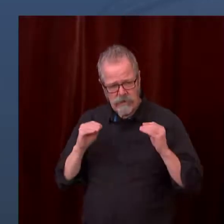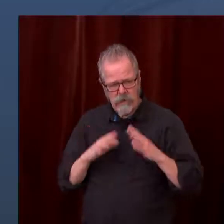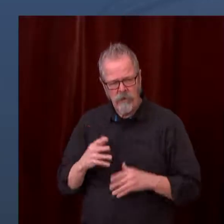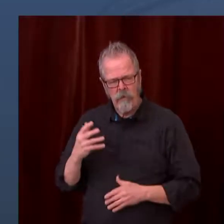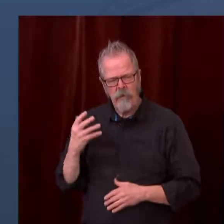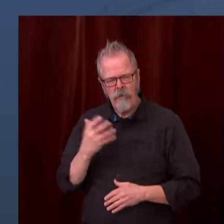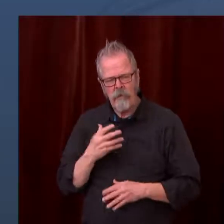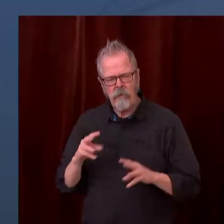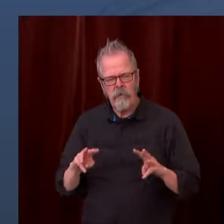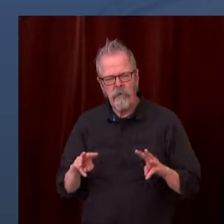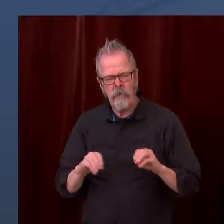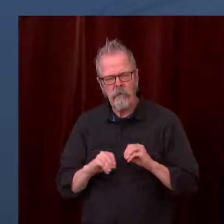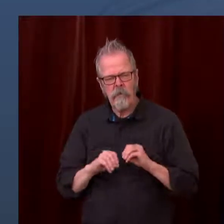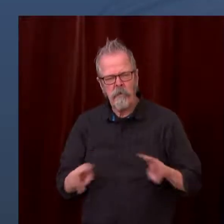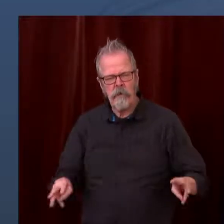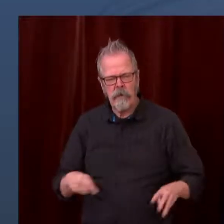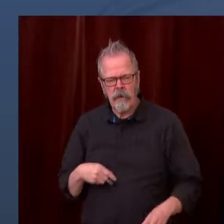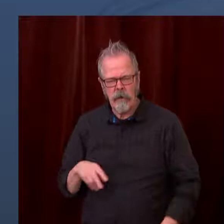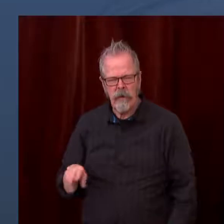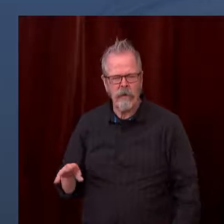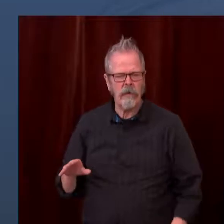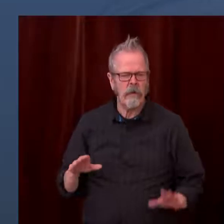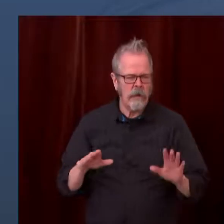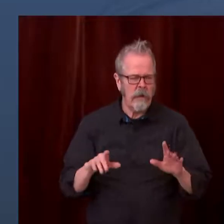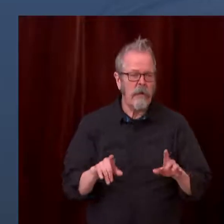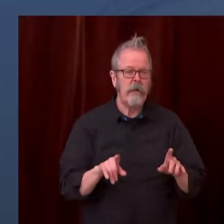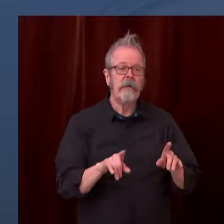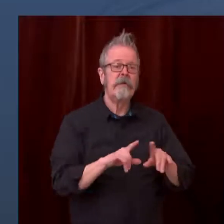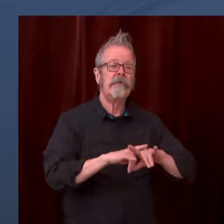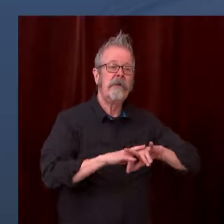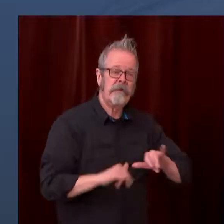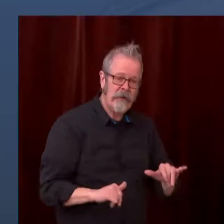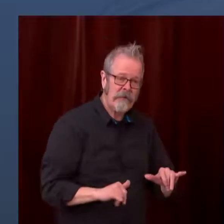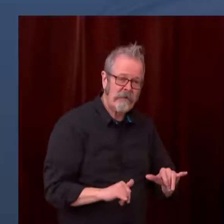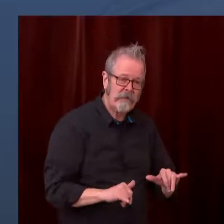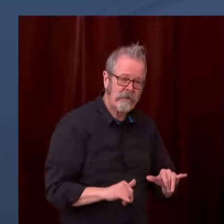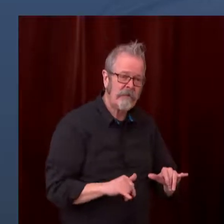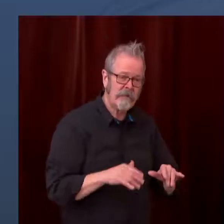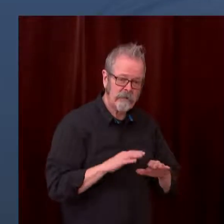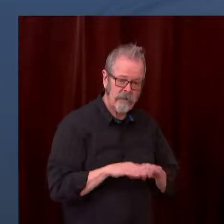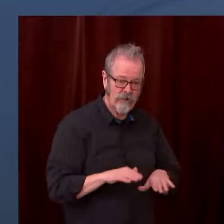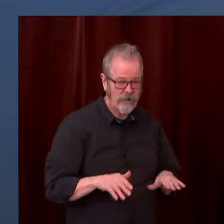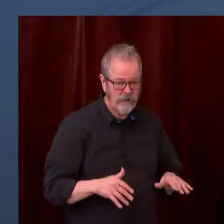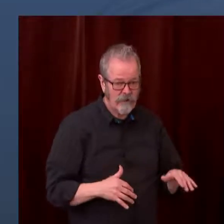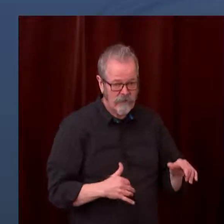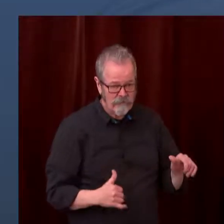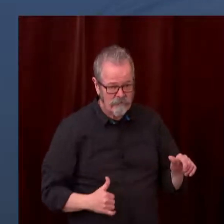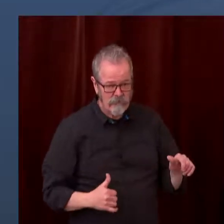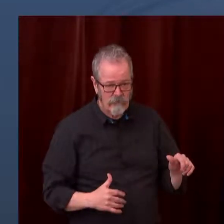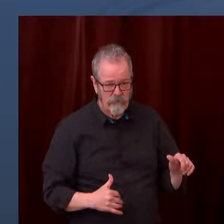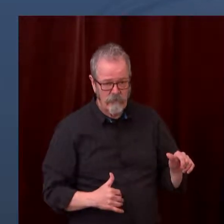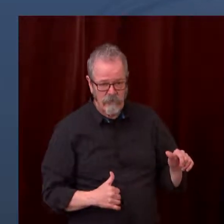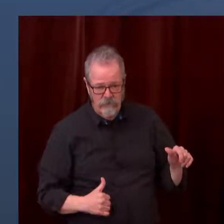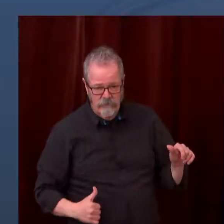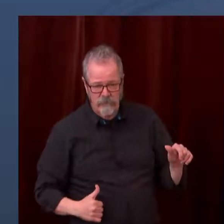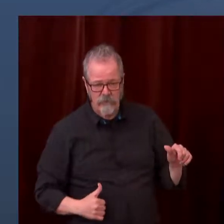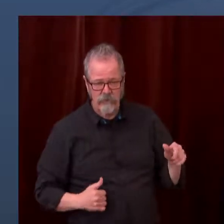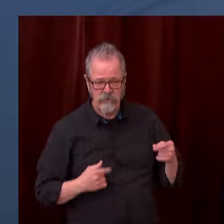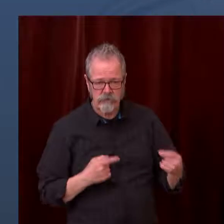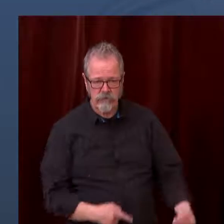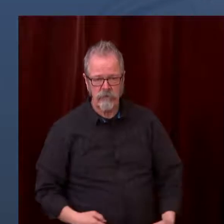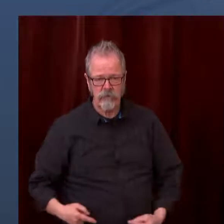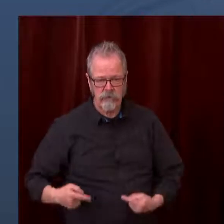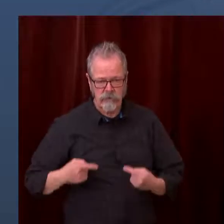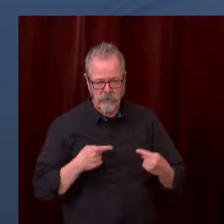having learning loss because of the difficulties of remote learning. We also know that thousands of parents